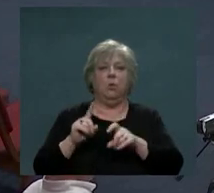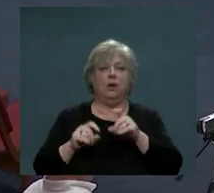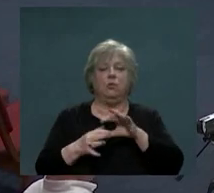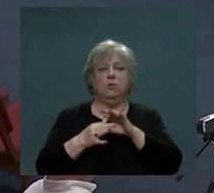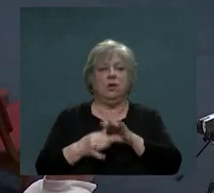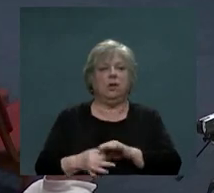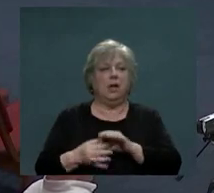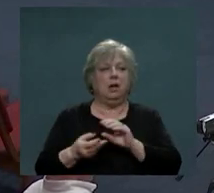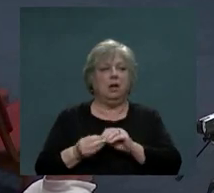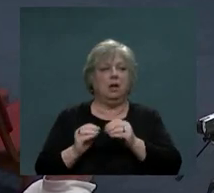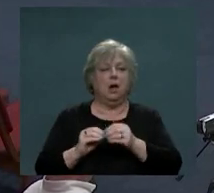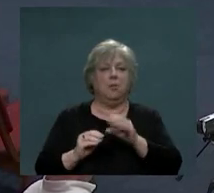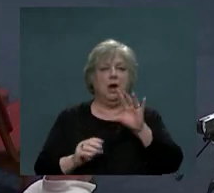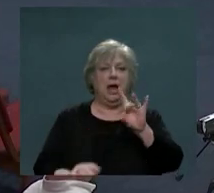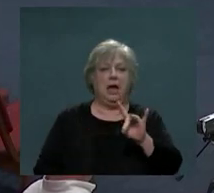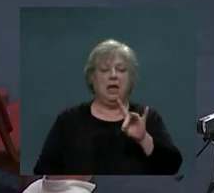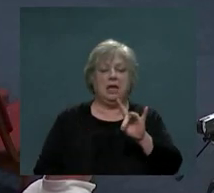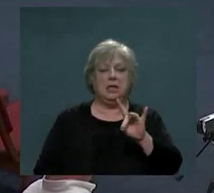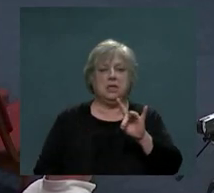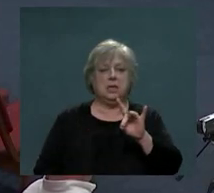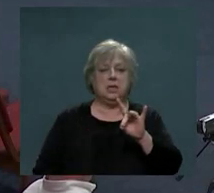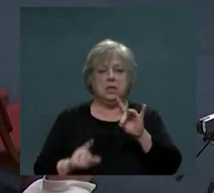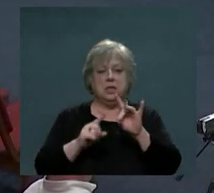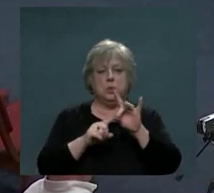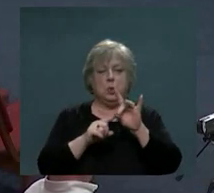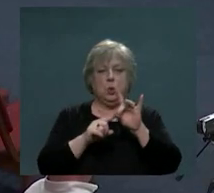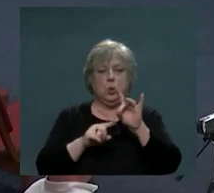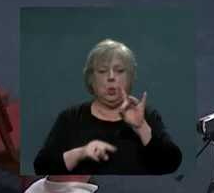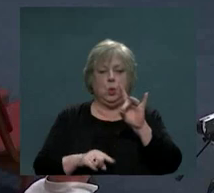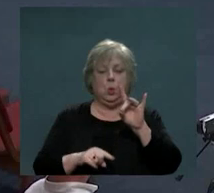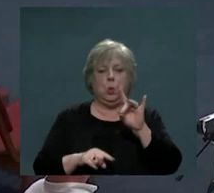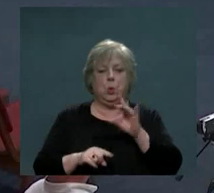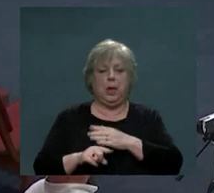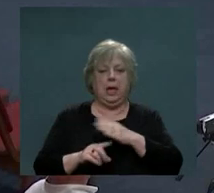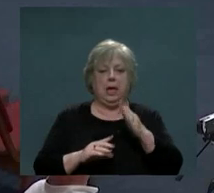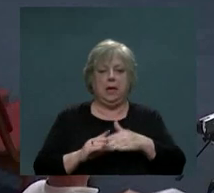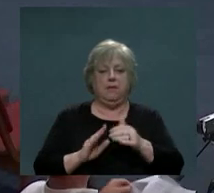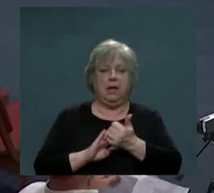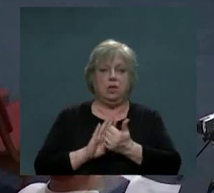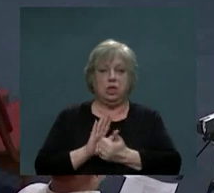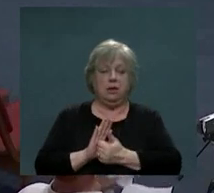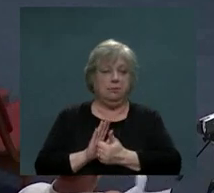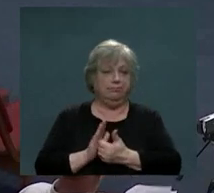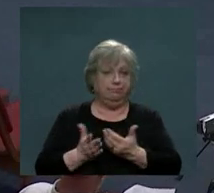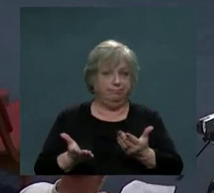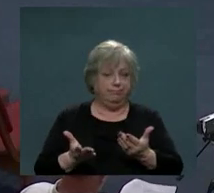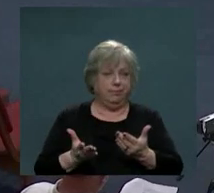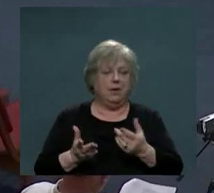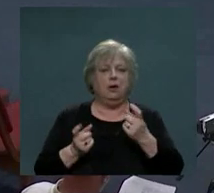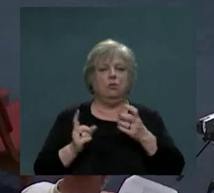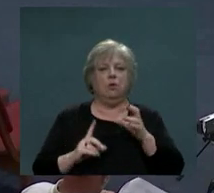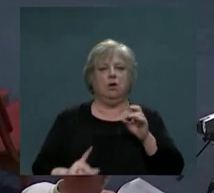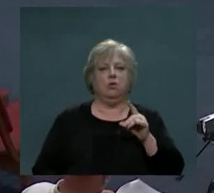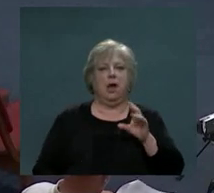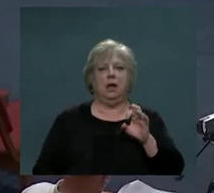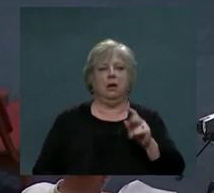items 8 through the end of the agenda? Director